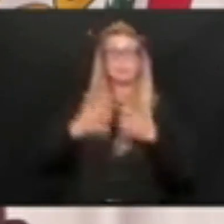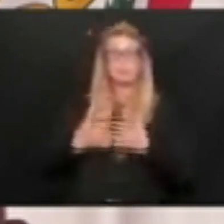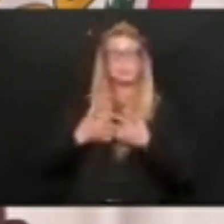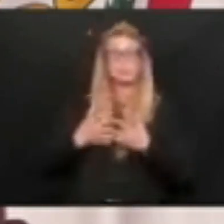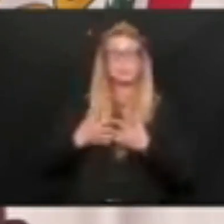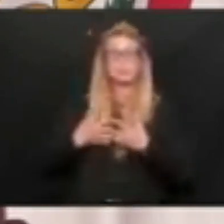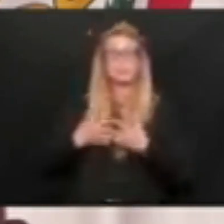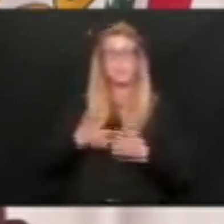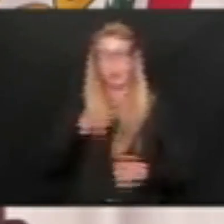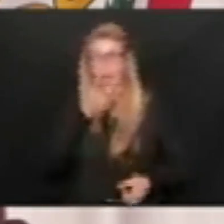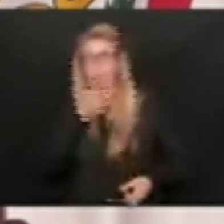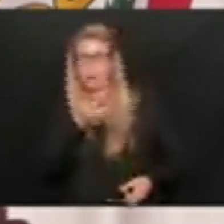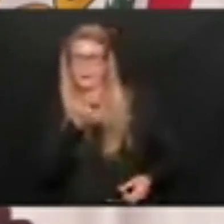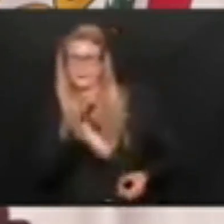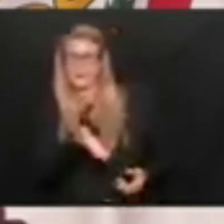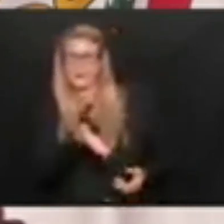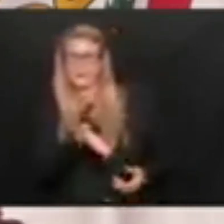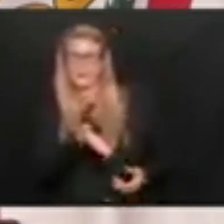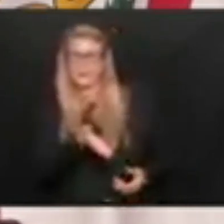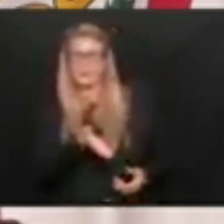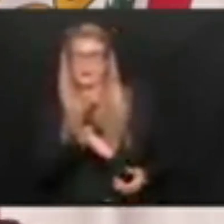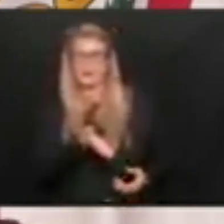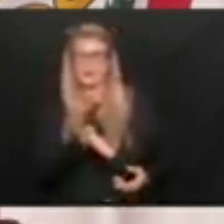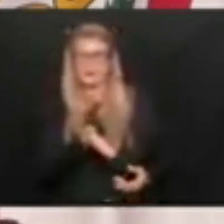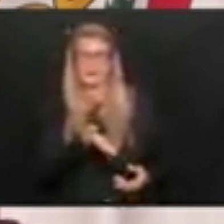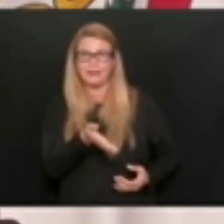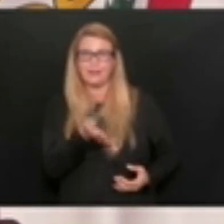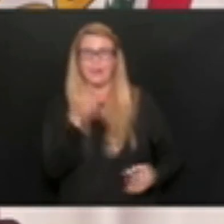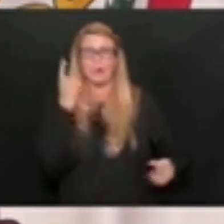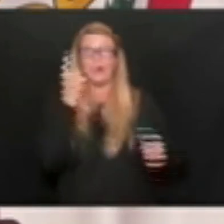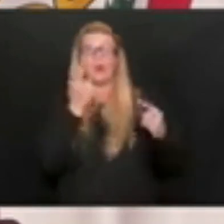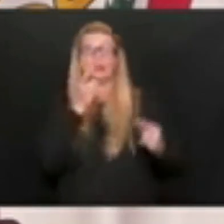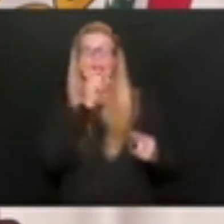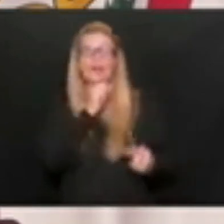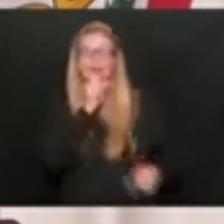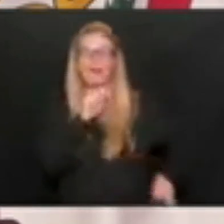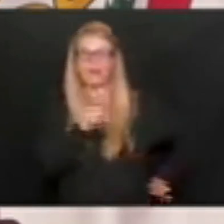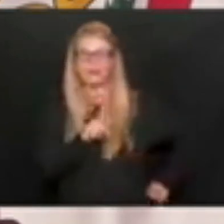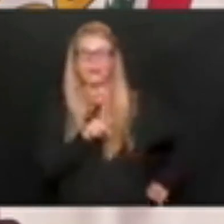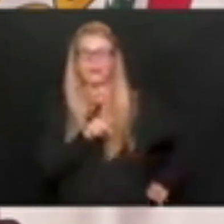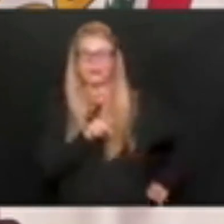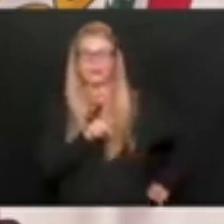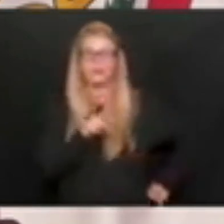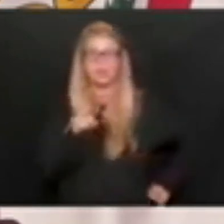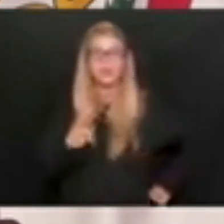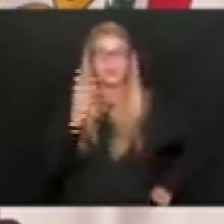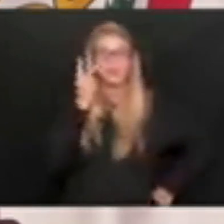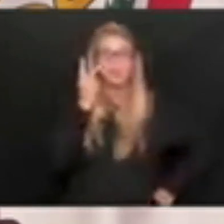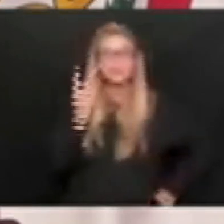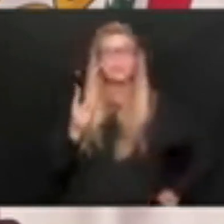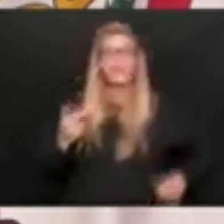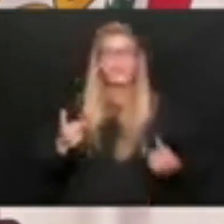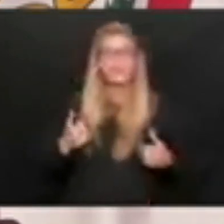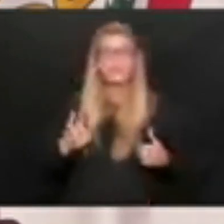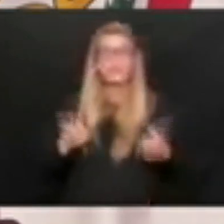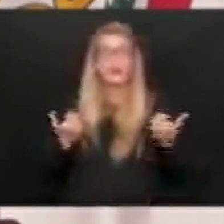and look closely and say, well, wonder how old that person is. Because you're going to see a bunch of young